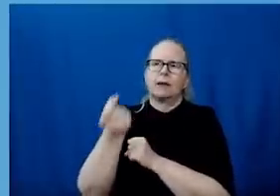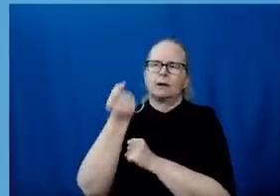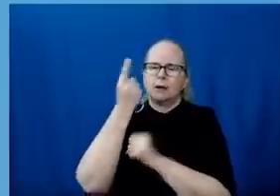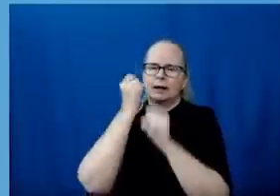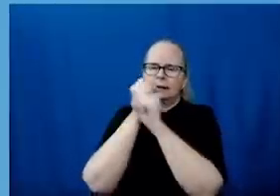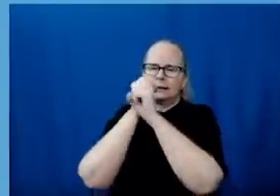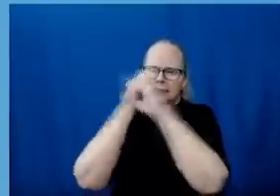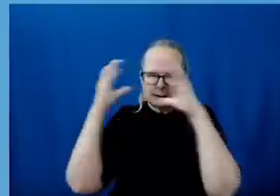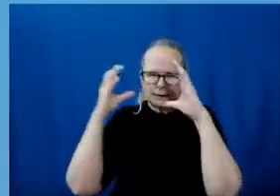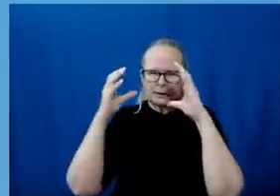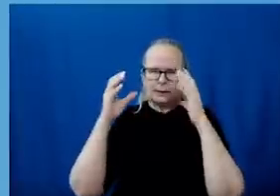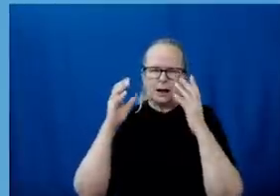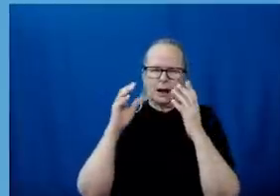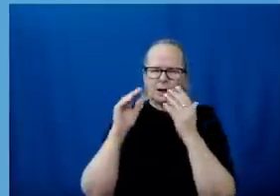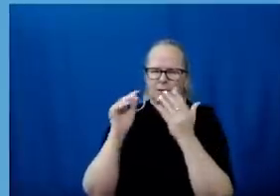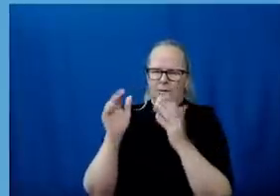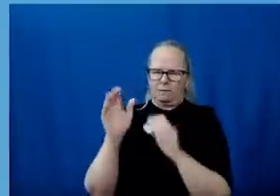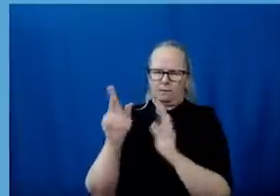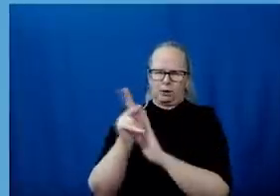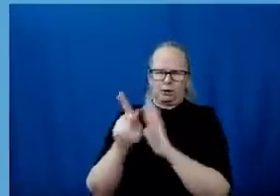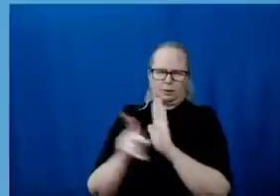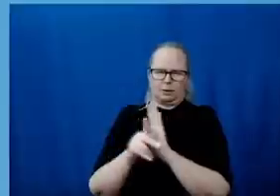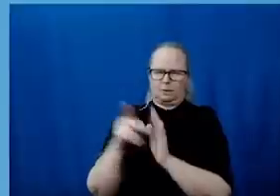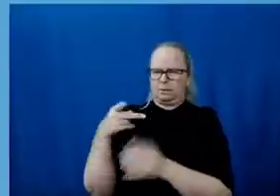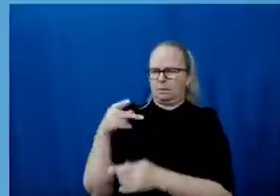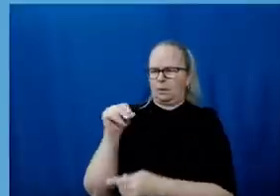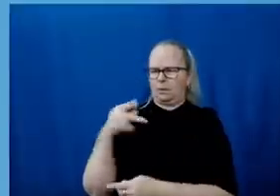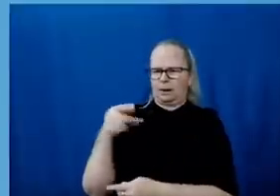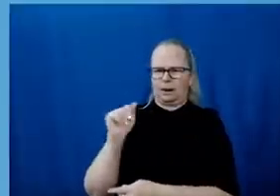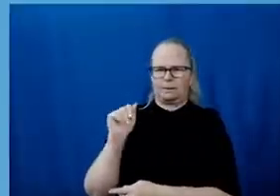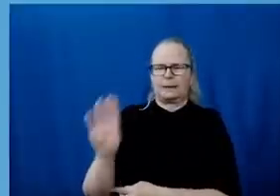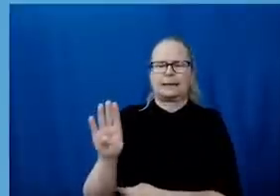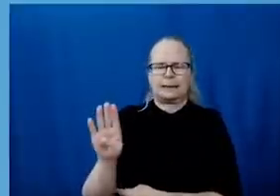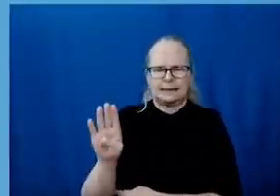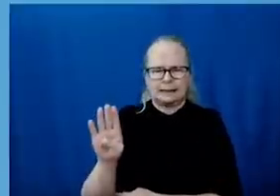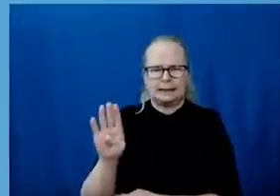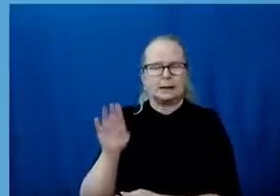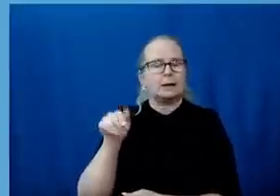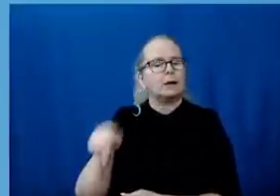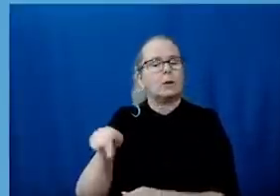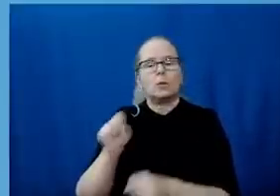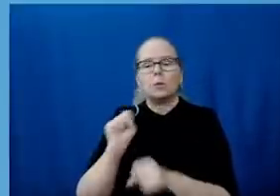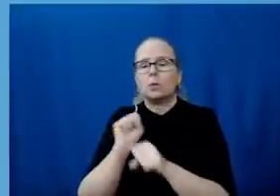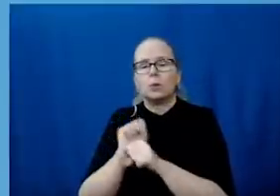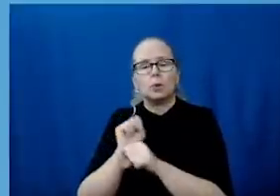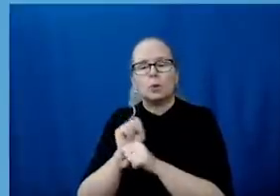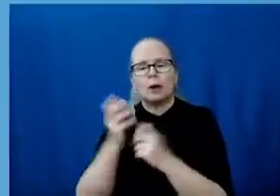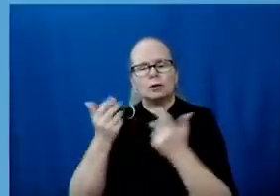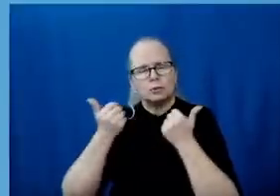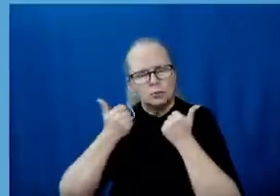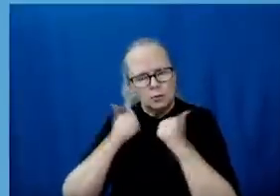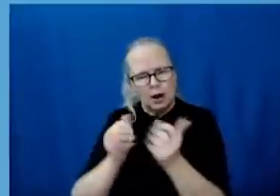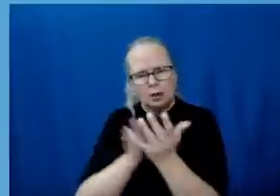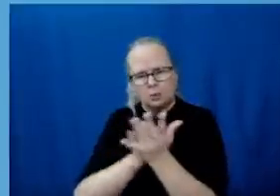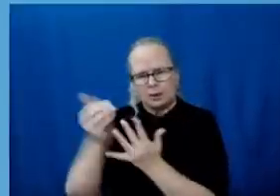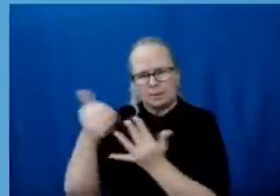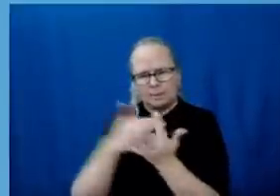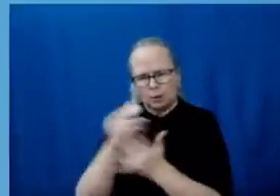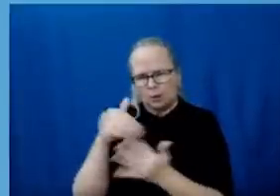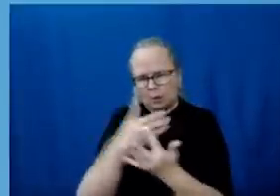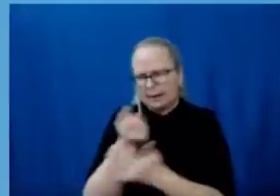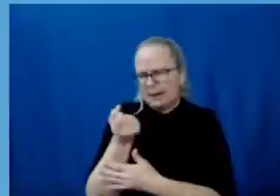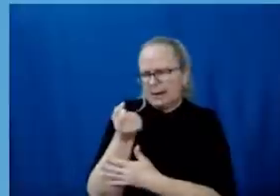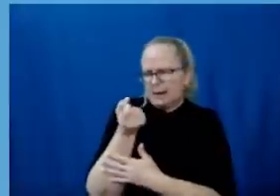robust response for understanding. One of the main principles of POP Alberta is working towards